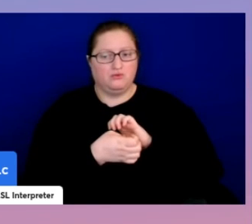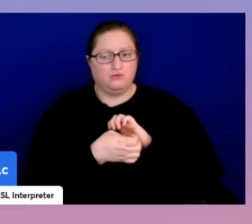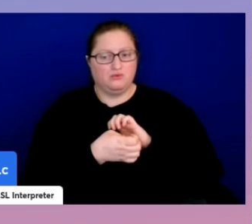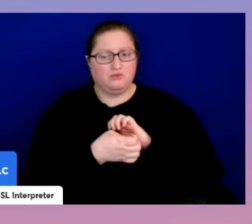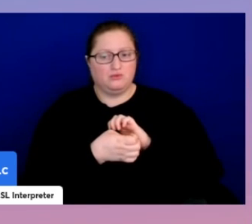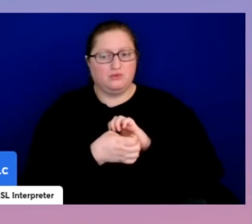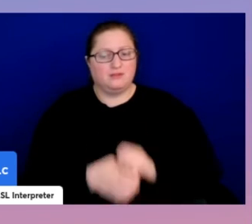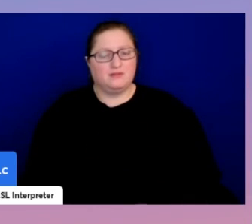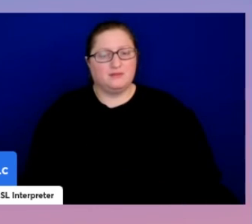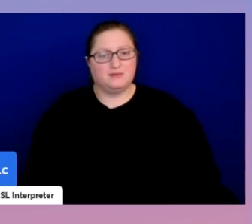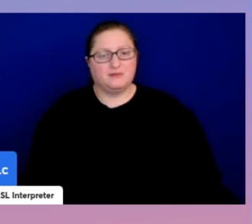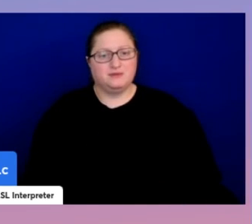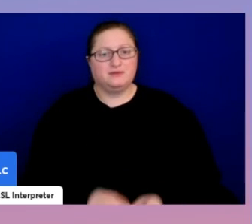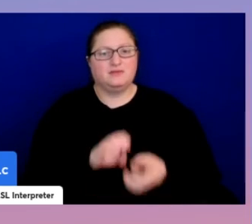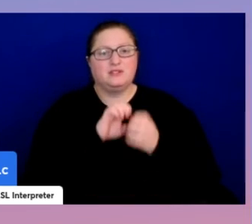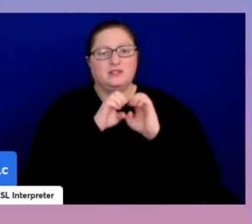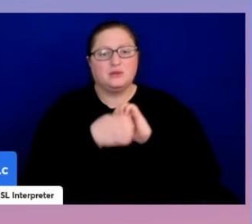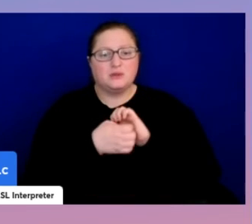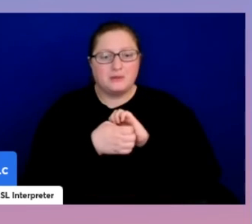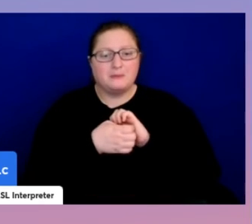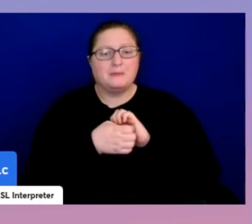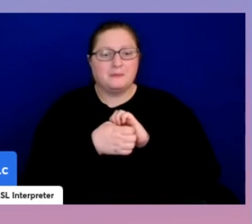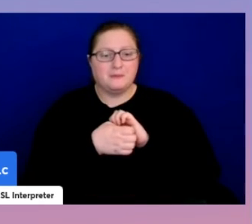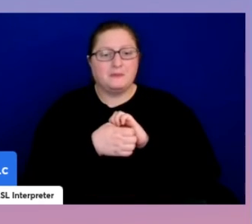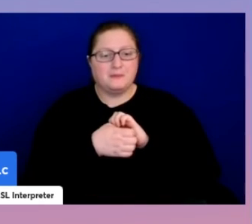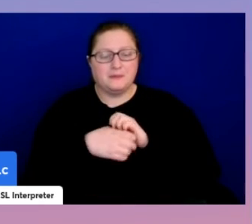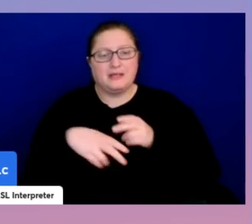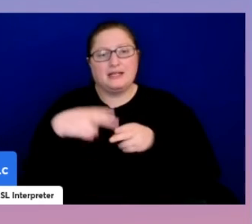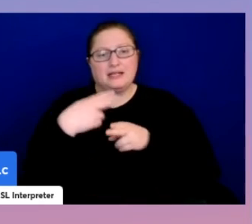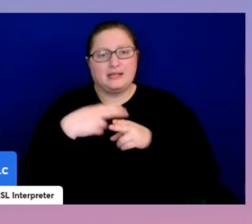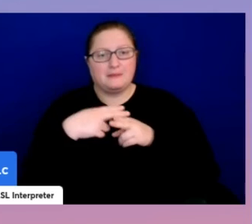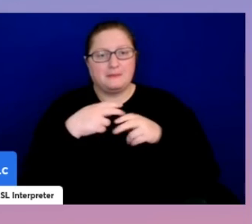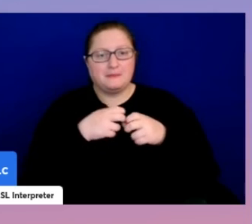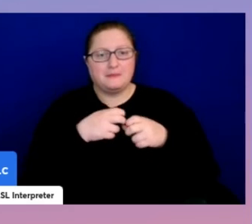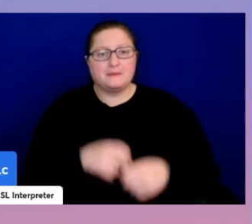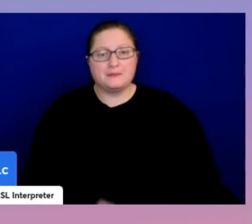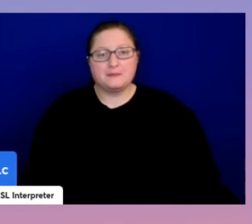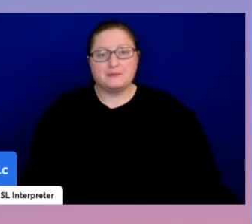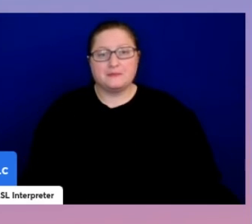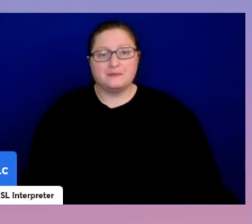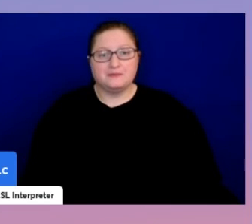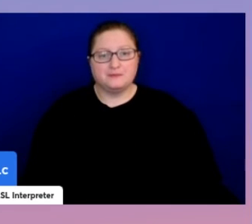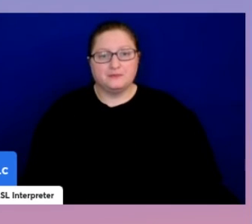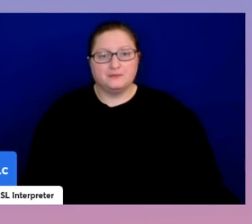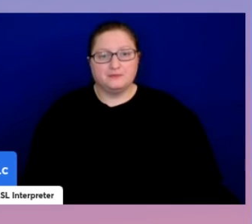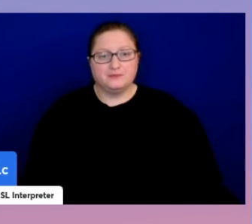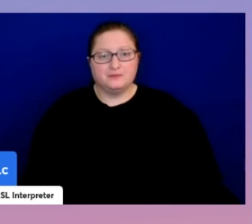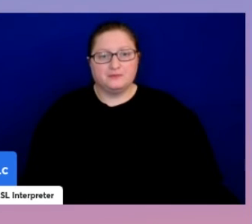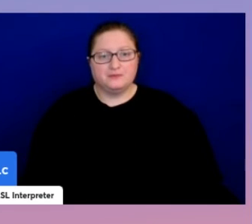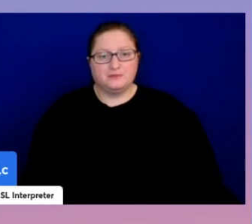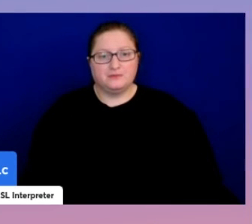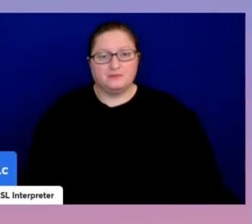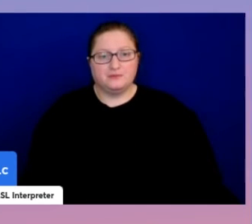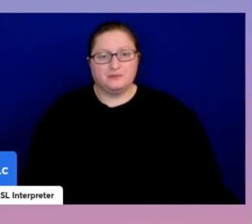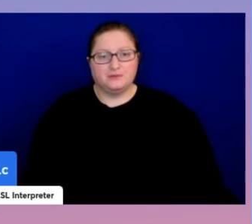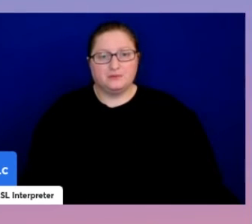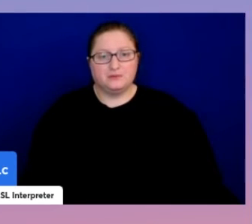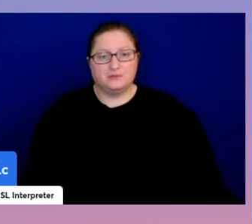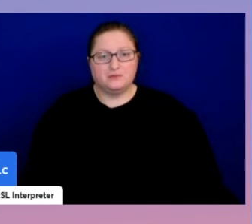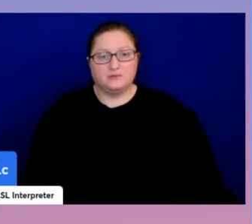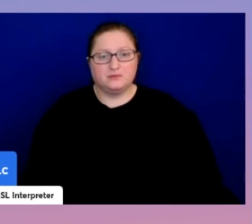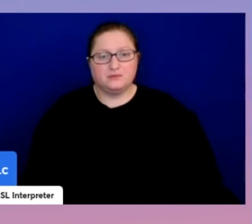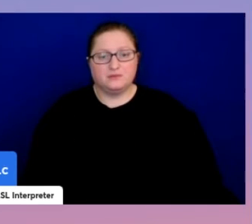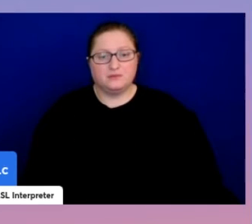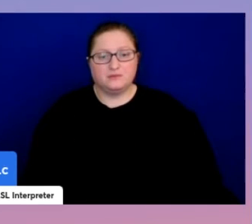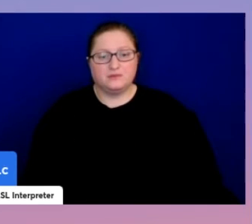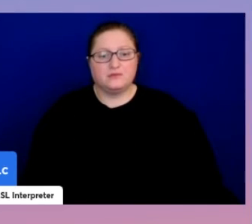collect encrypt namespace. Okay, so I just put like this, Piti here, and then 1, 2,